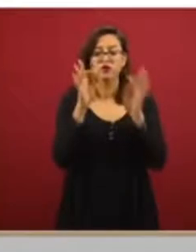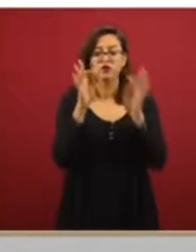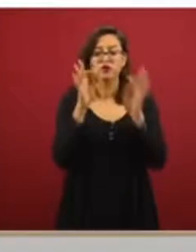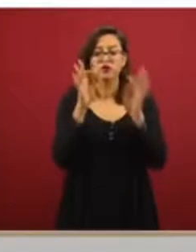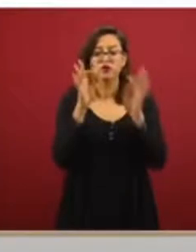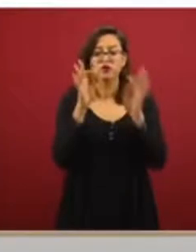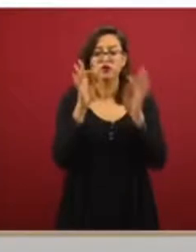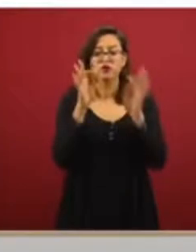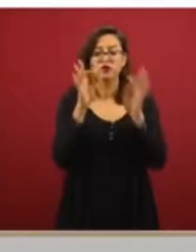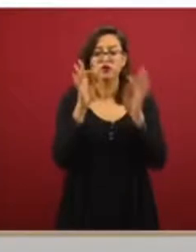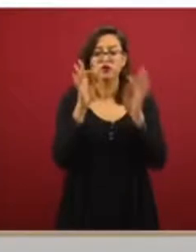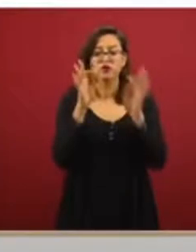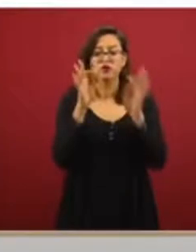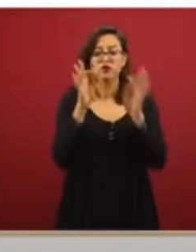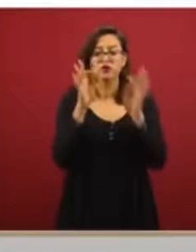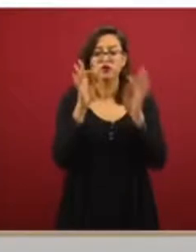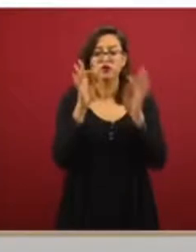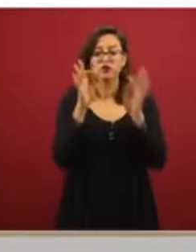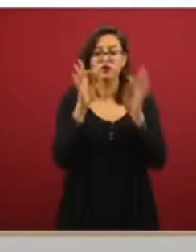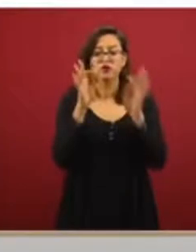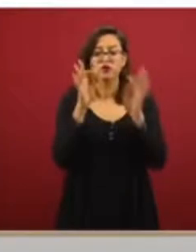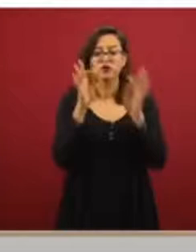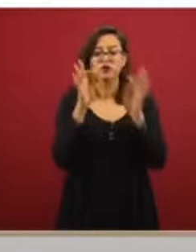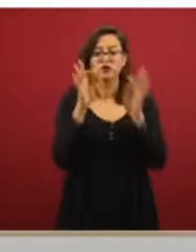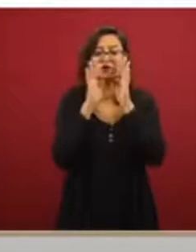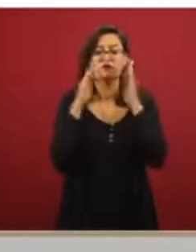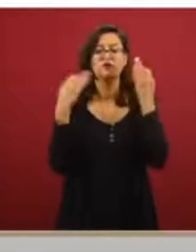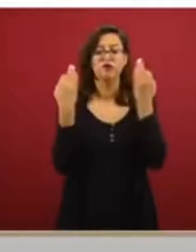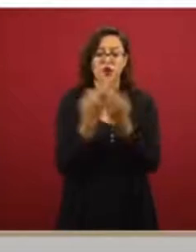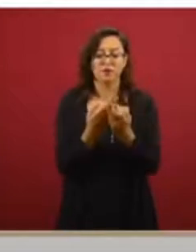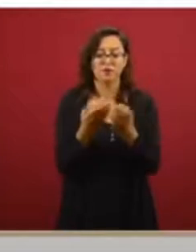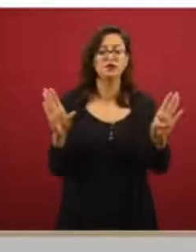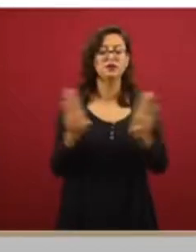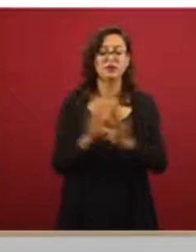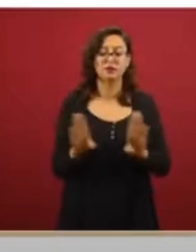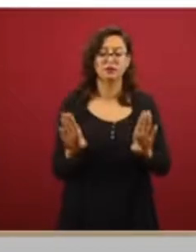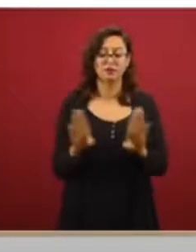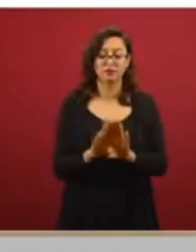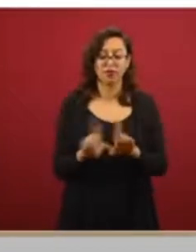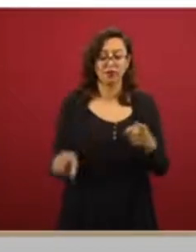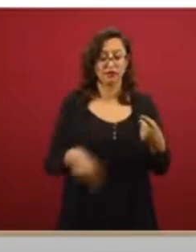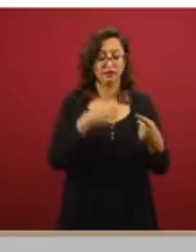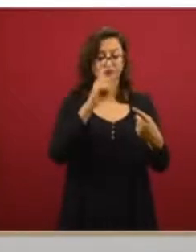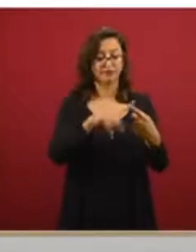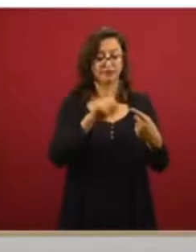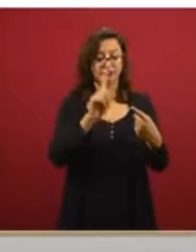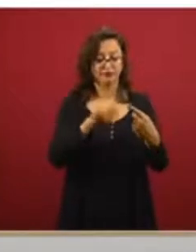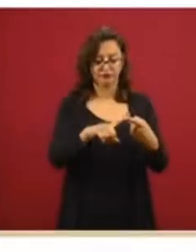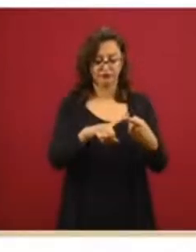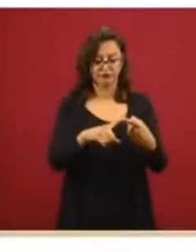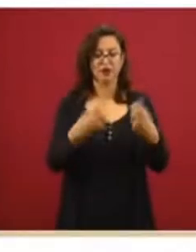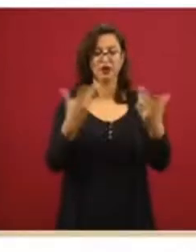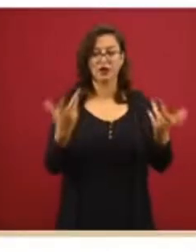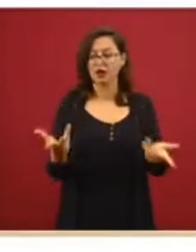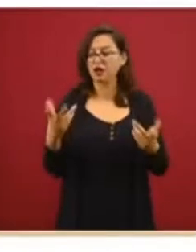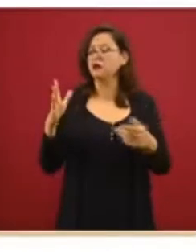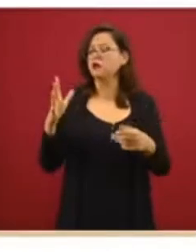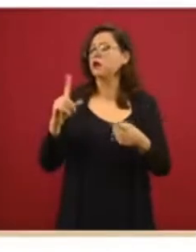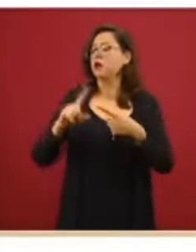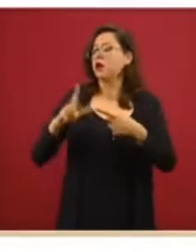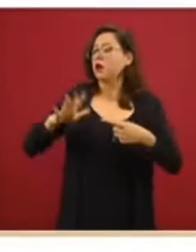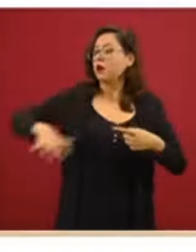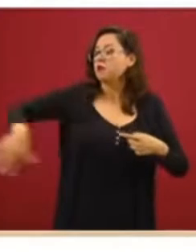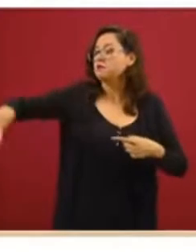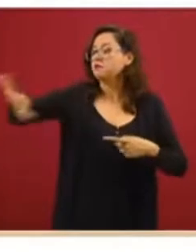two fundamental interventions que son la reducción en el número de contagios a través de